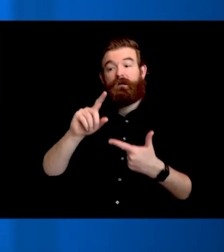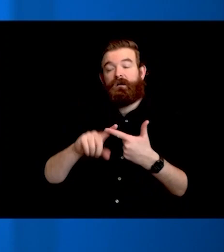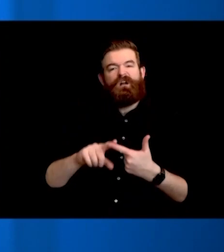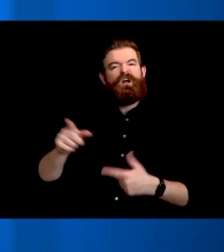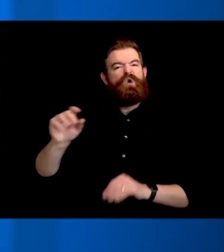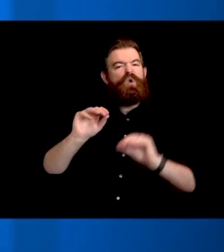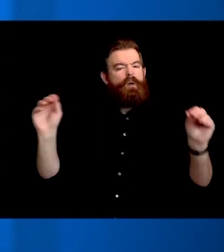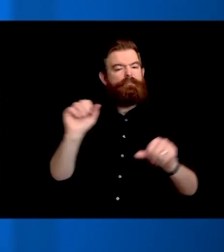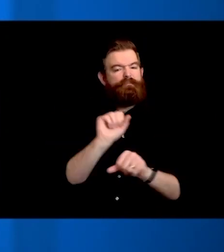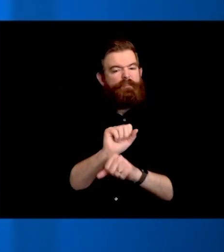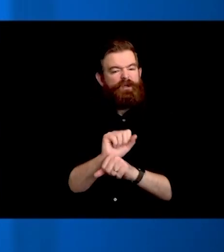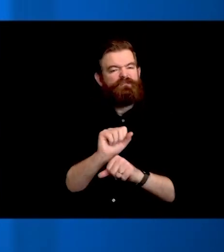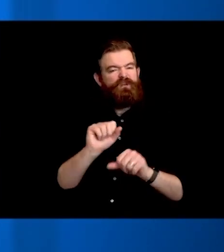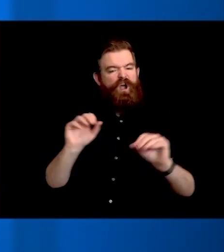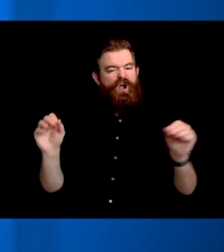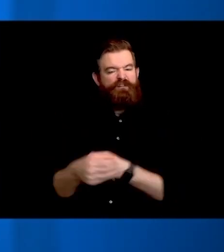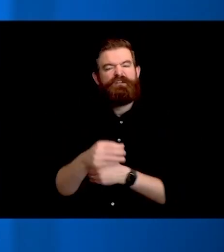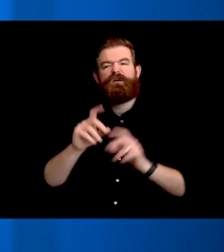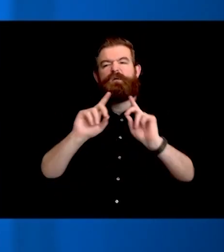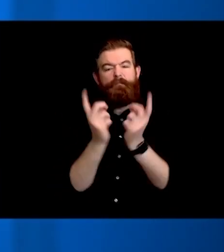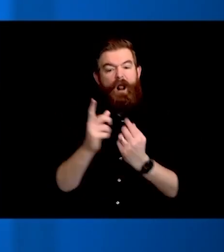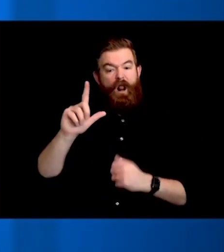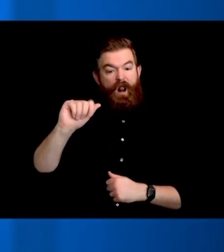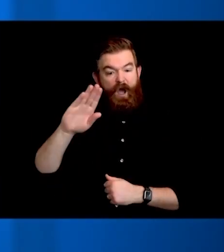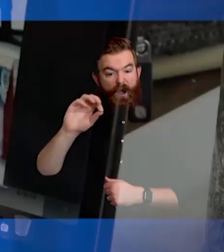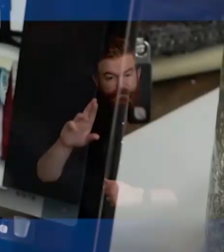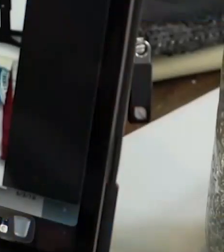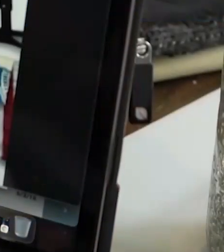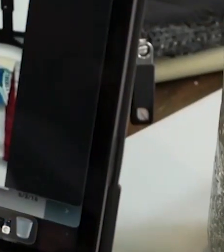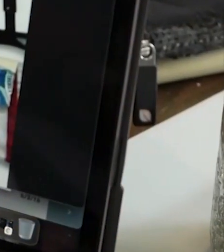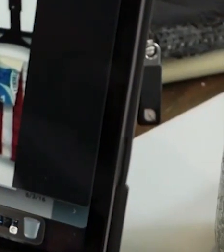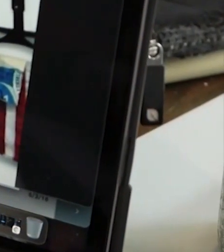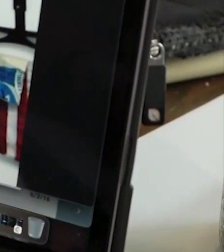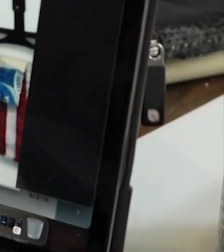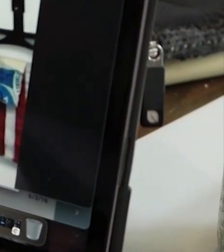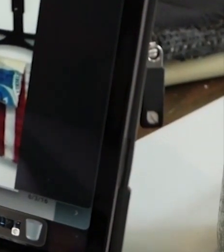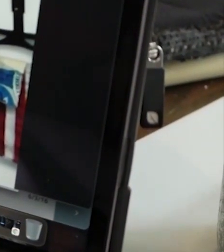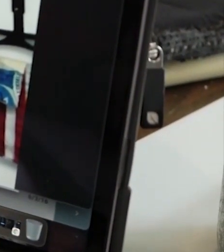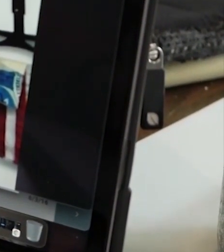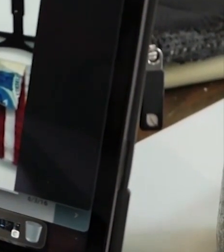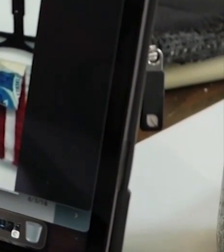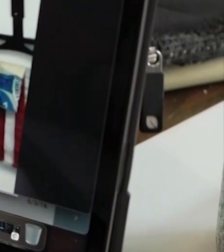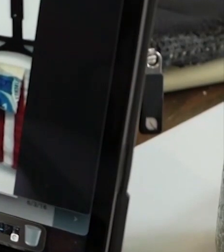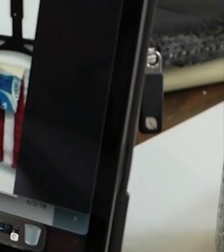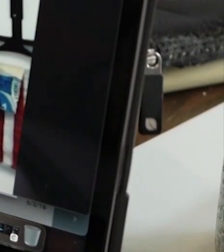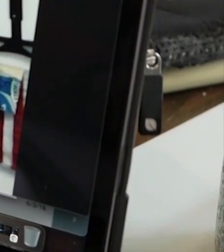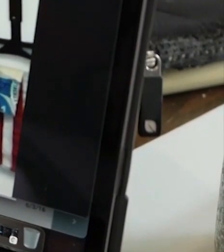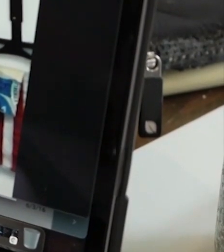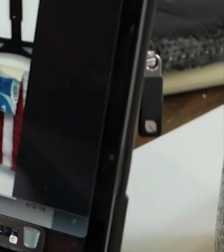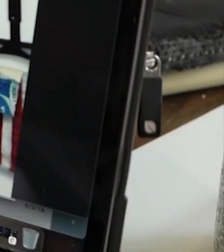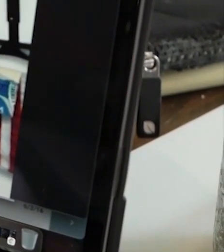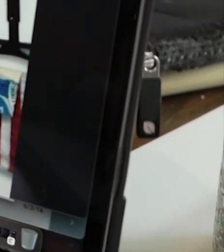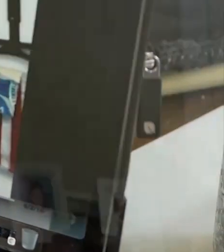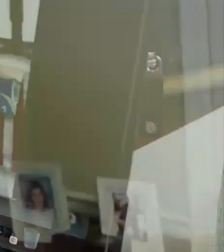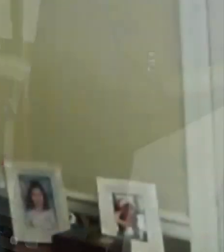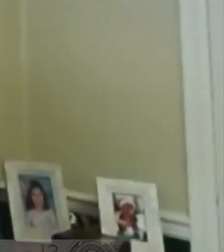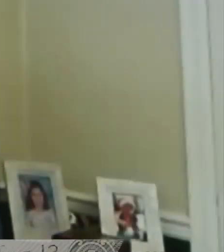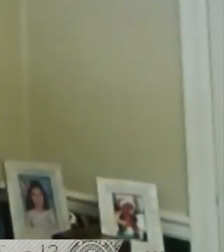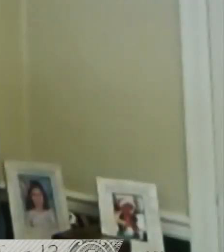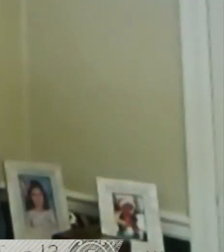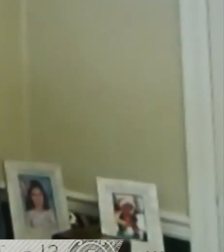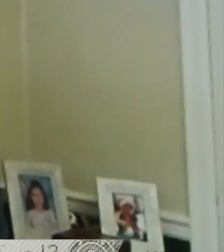done kicking problems down the road. We are solving them. Republicans predictably fumed over the governor's spending